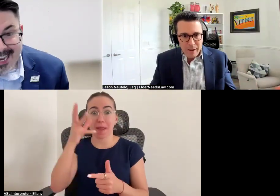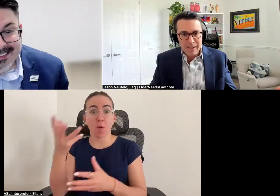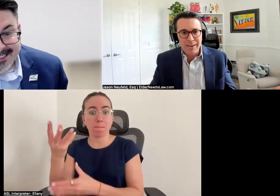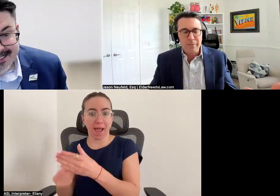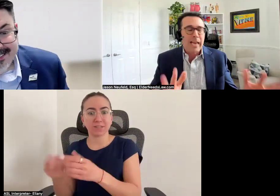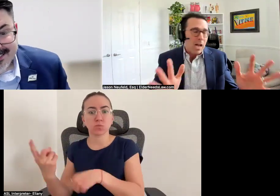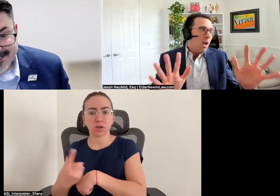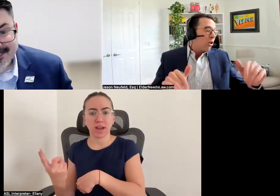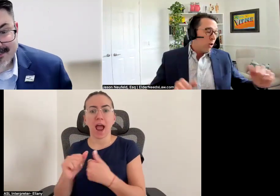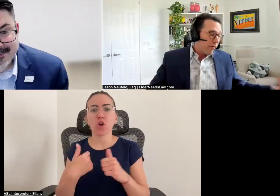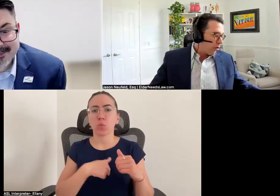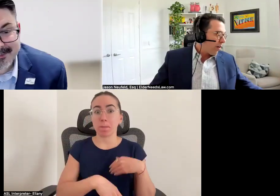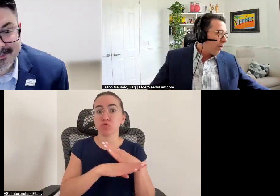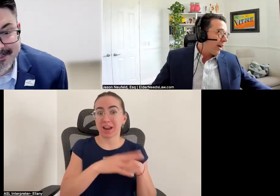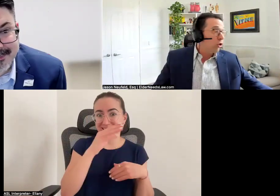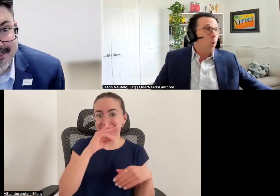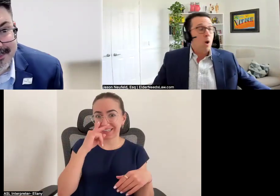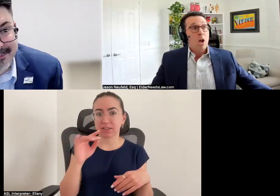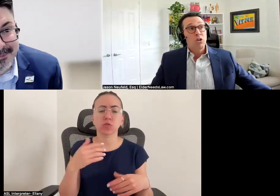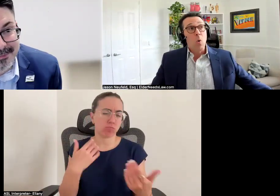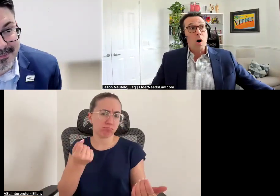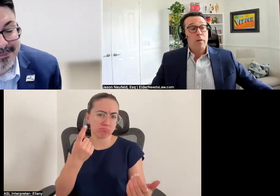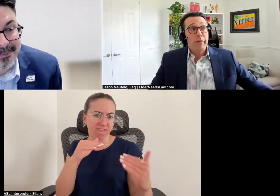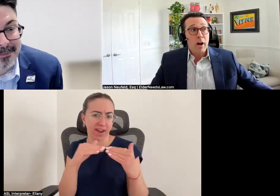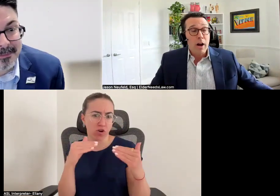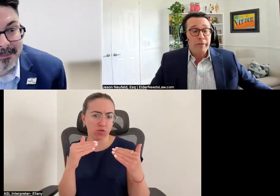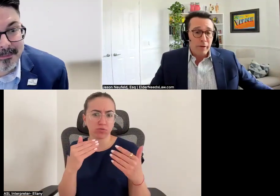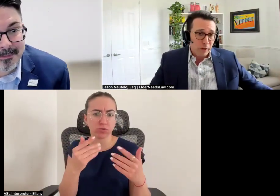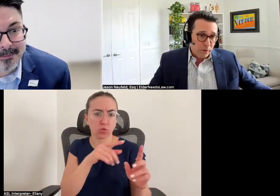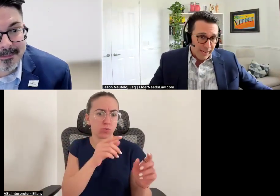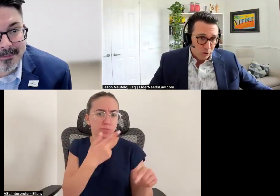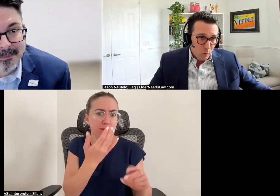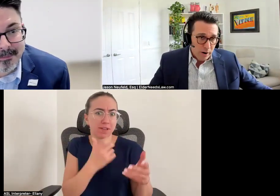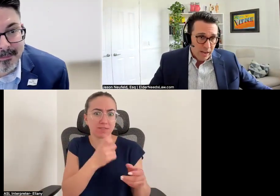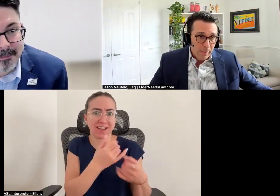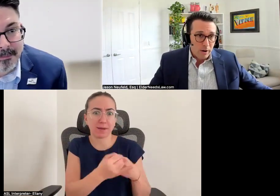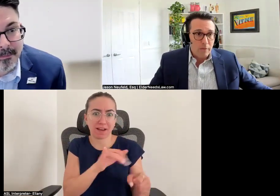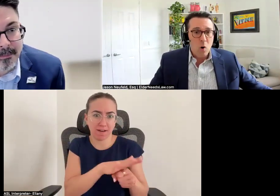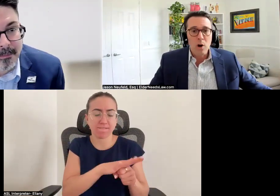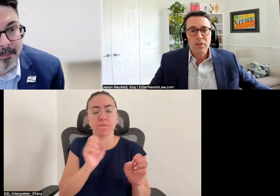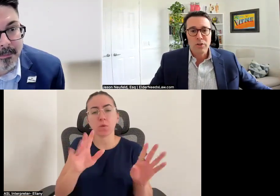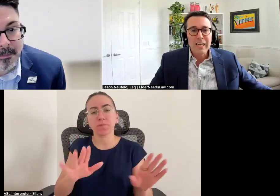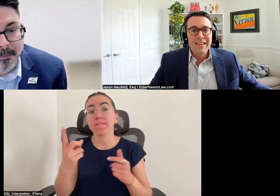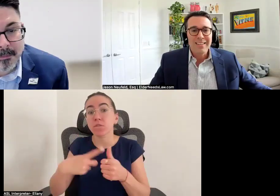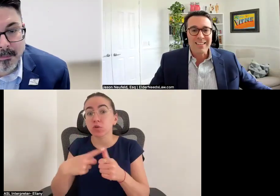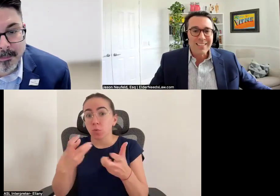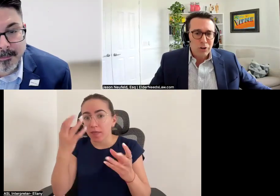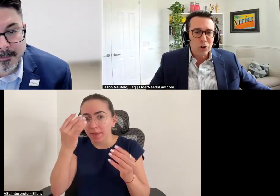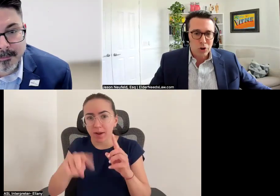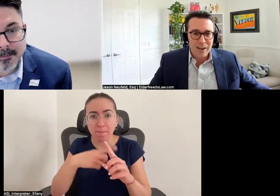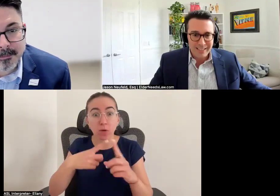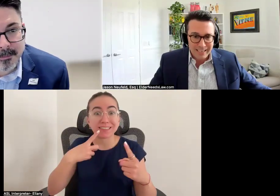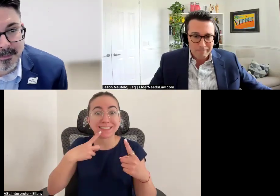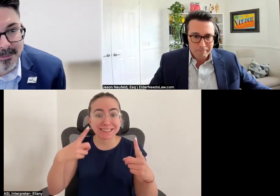not independent Exactly. enough? Yeah. So very fair. So a few things we want to think about. Of course, the